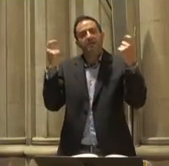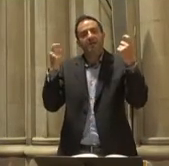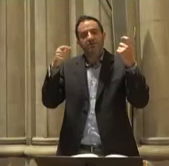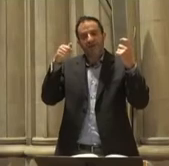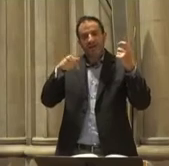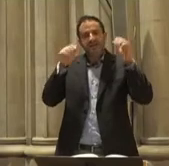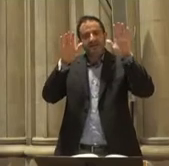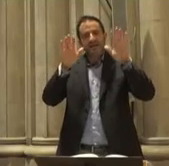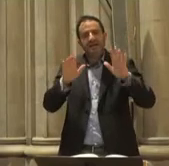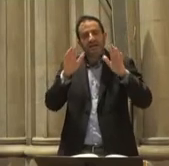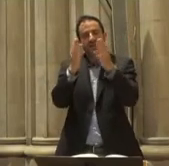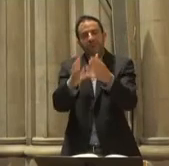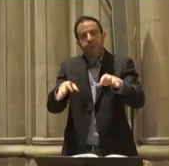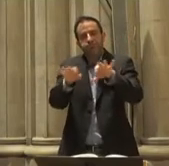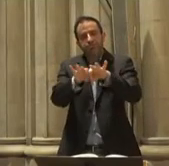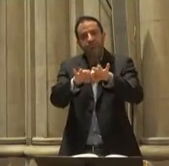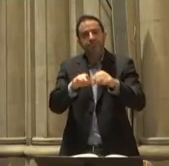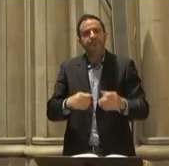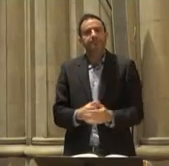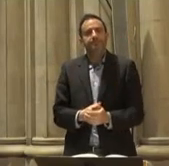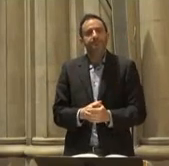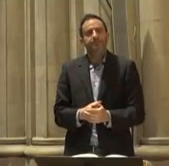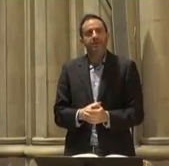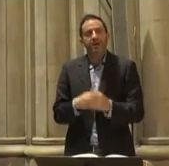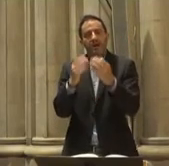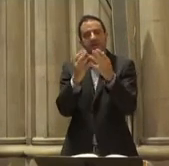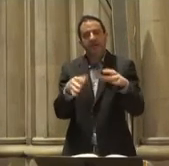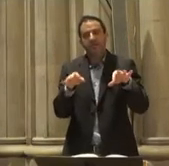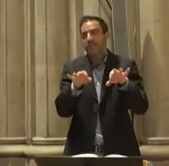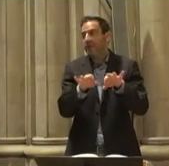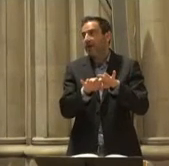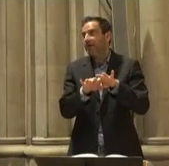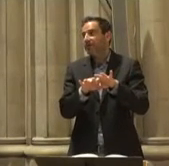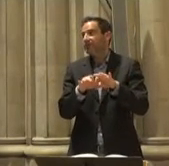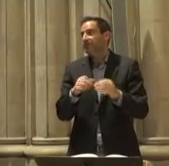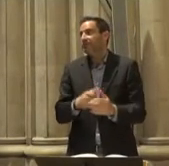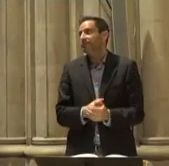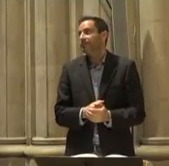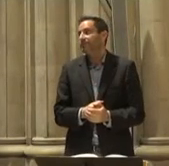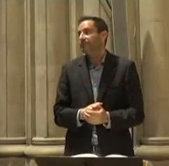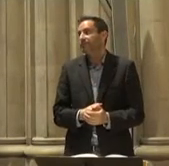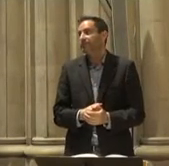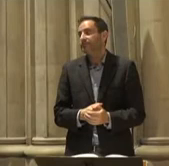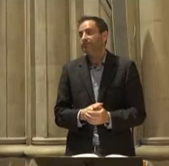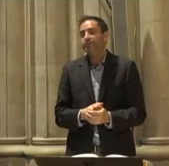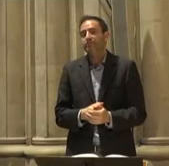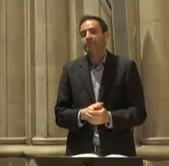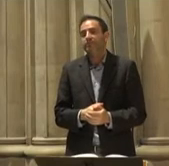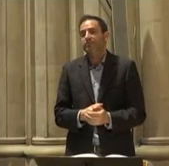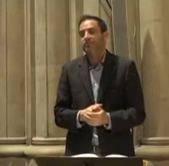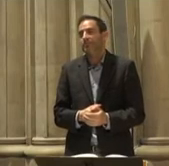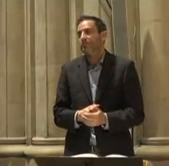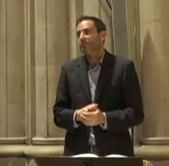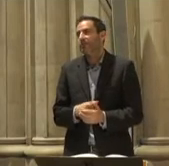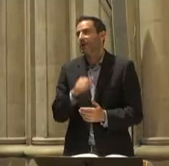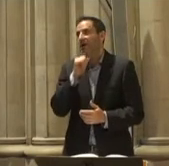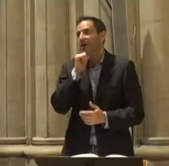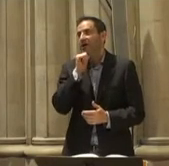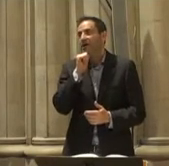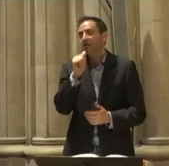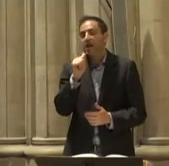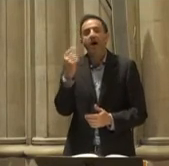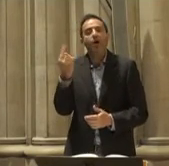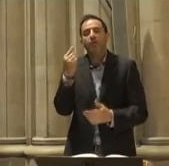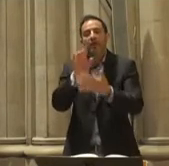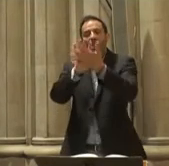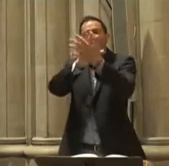Sunday matters. Because it matters a great deal, not as a bit of abstract doctrine,